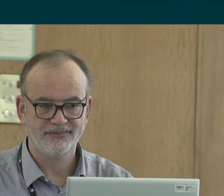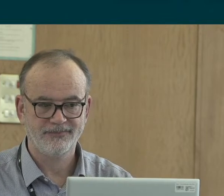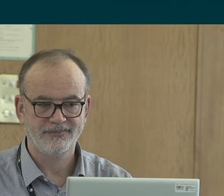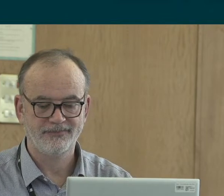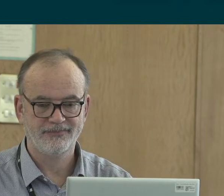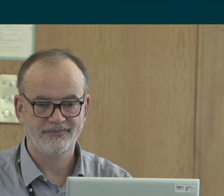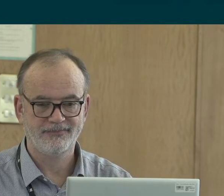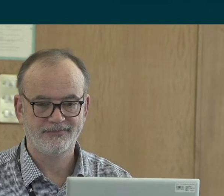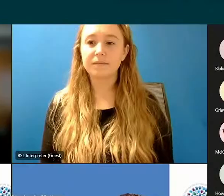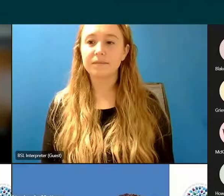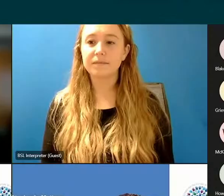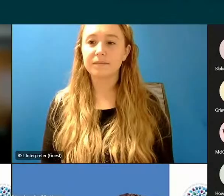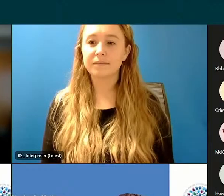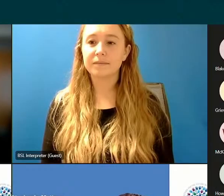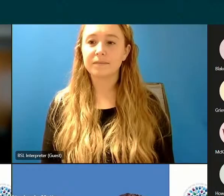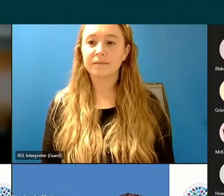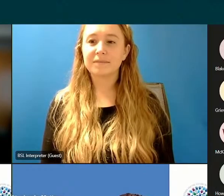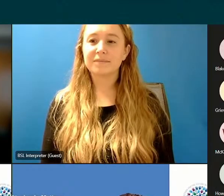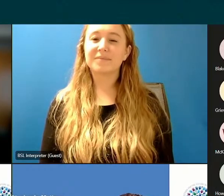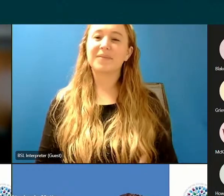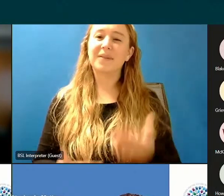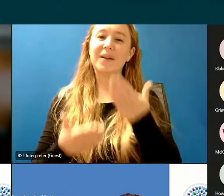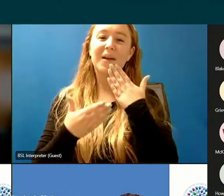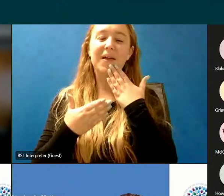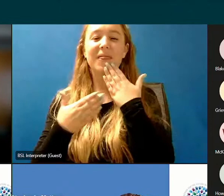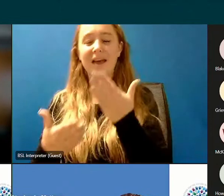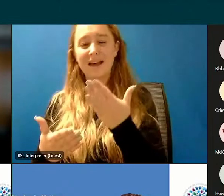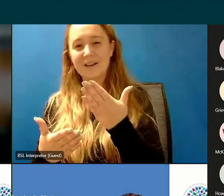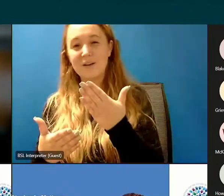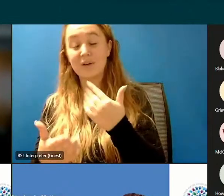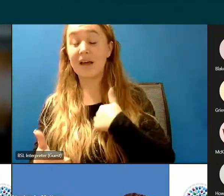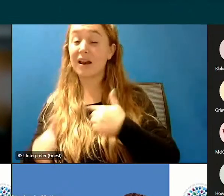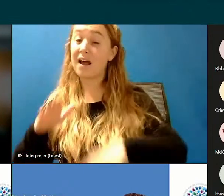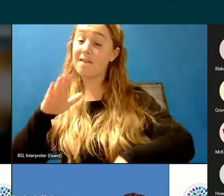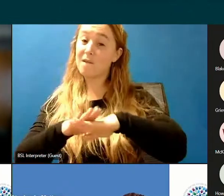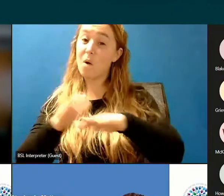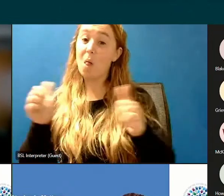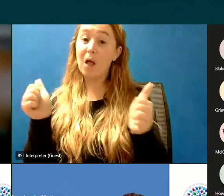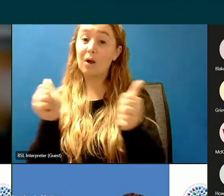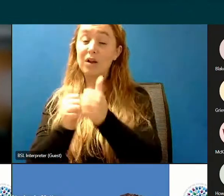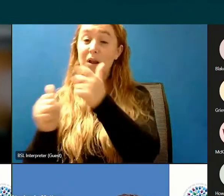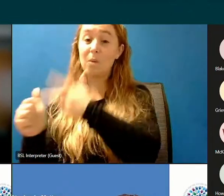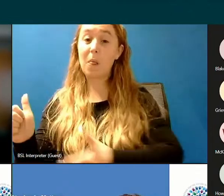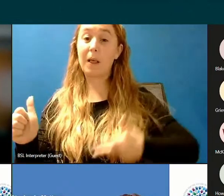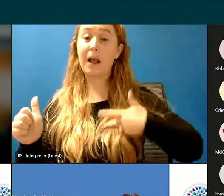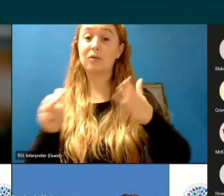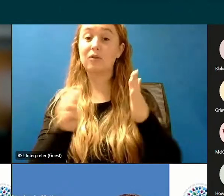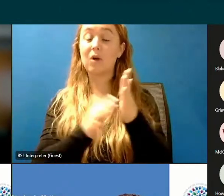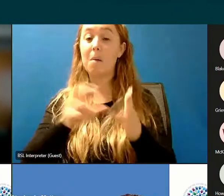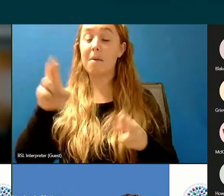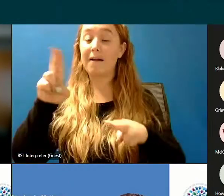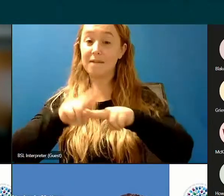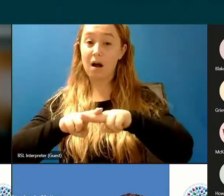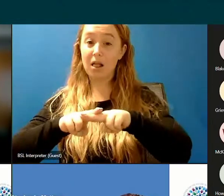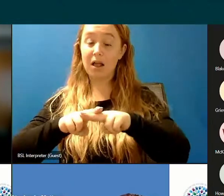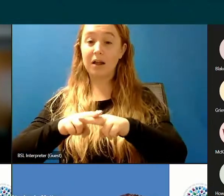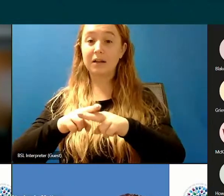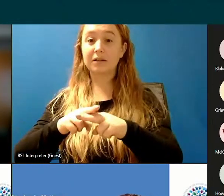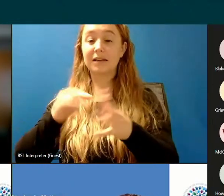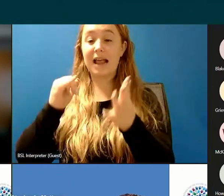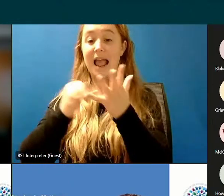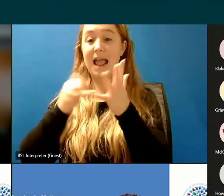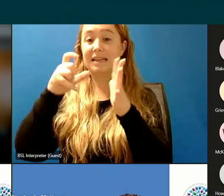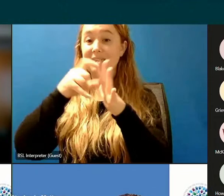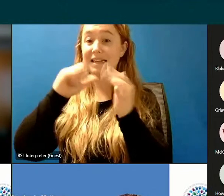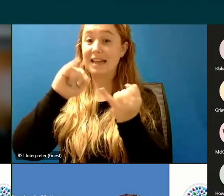comment. Right, thank you. I fully agree with Councillor McFarlane that self-directed support should be pushed